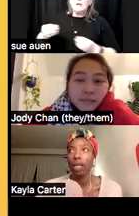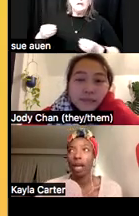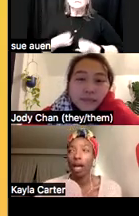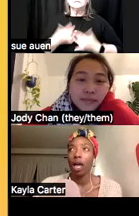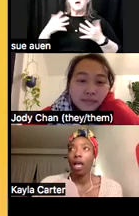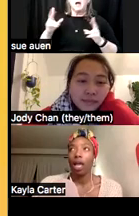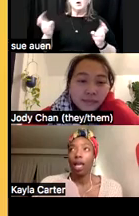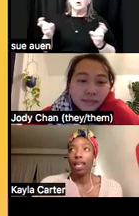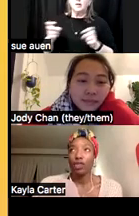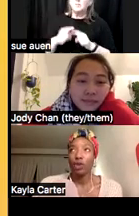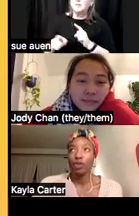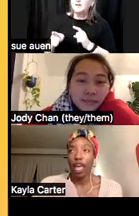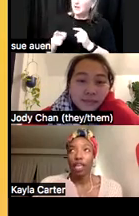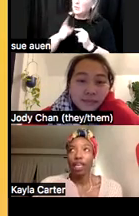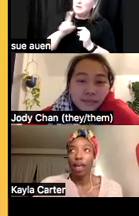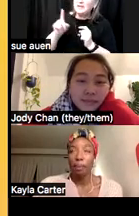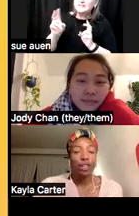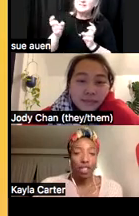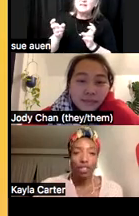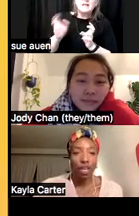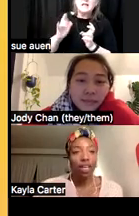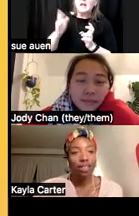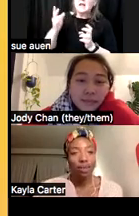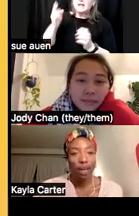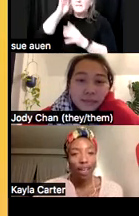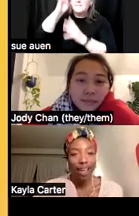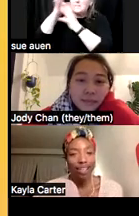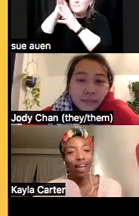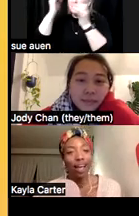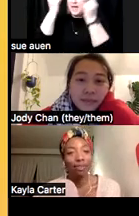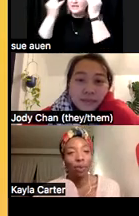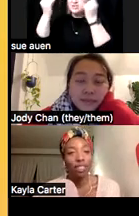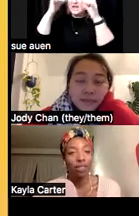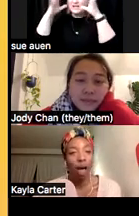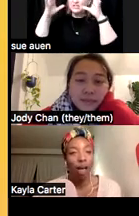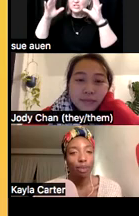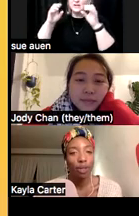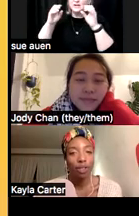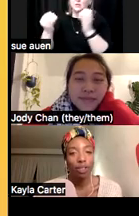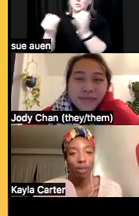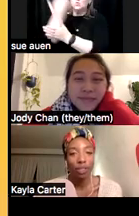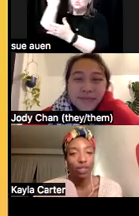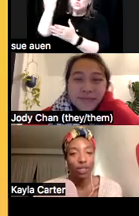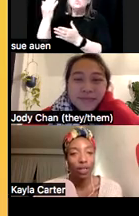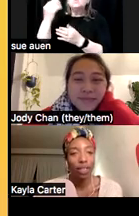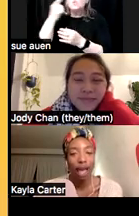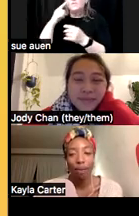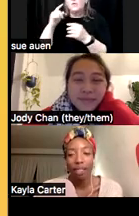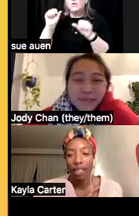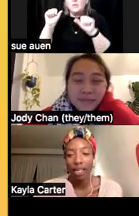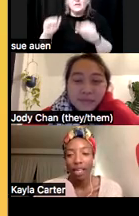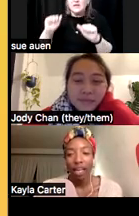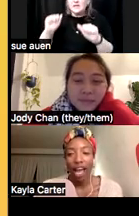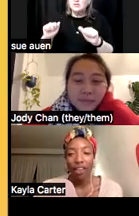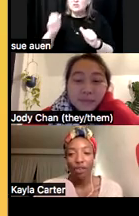really, is sort of like imagination breaking for what's possible and the potential. And that